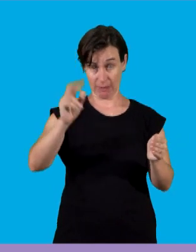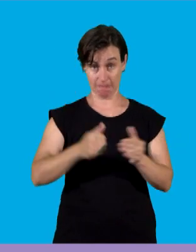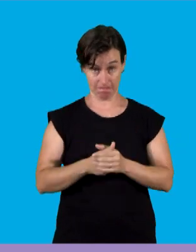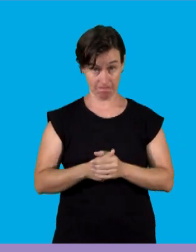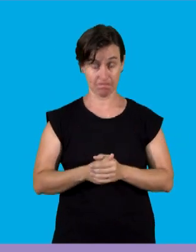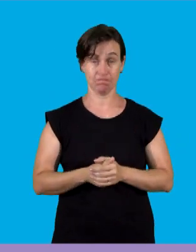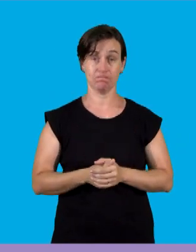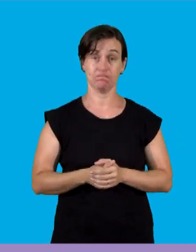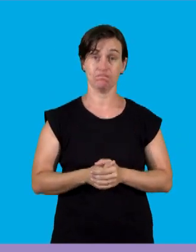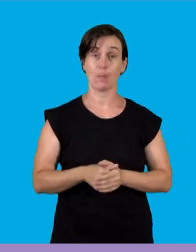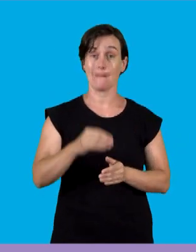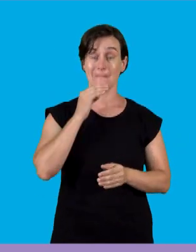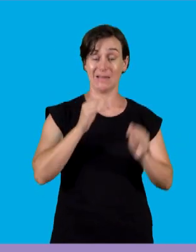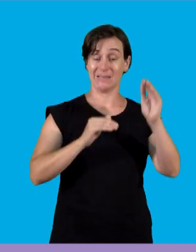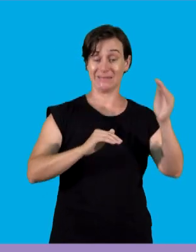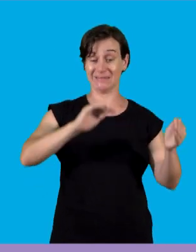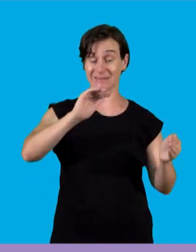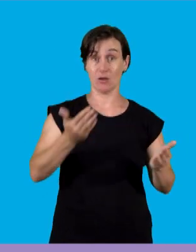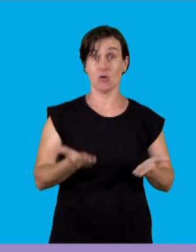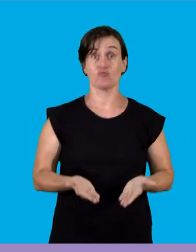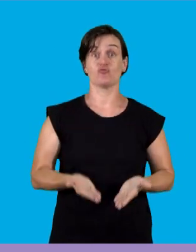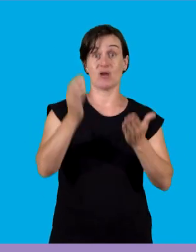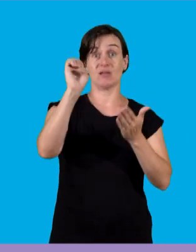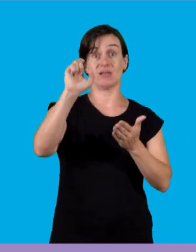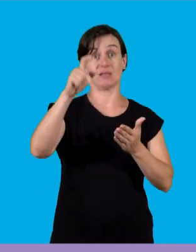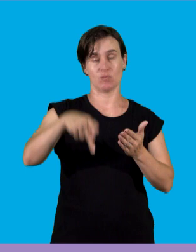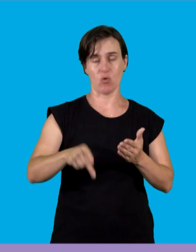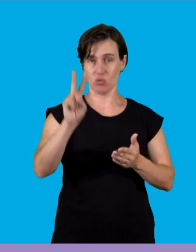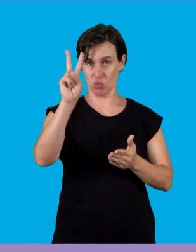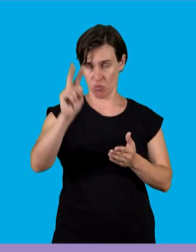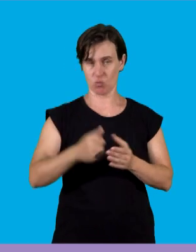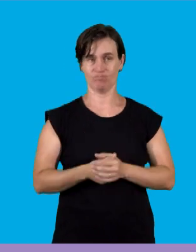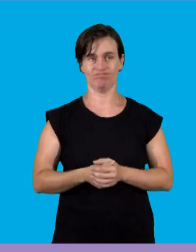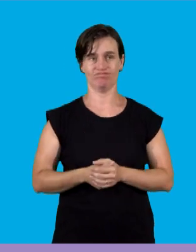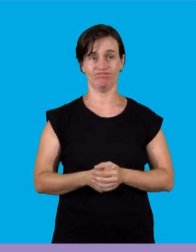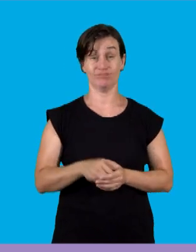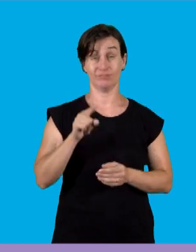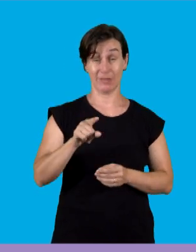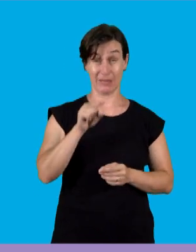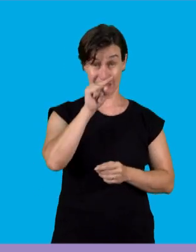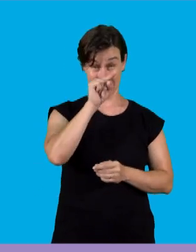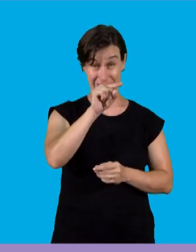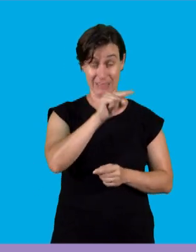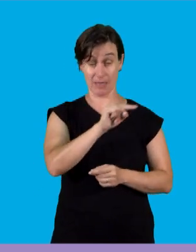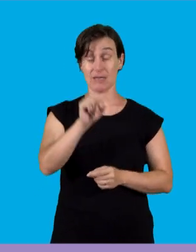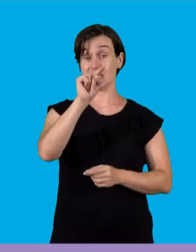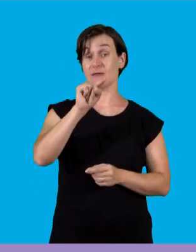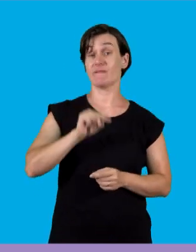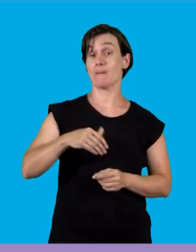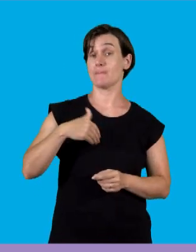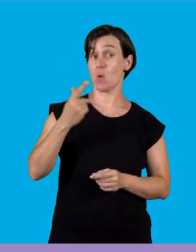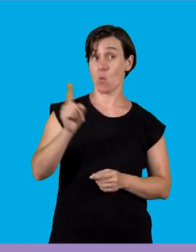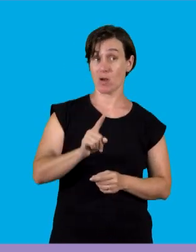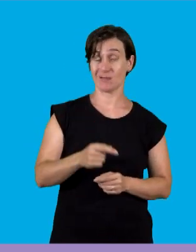and this is all raised to an exponent of 2. And then all of this is going to be